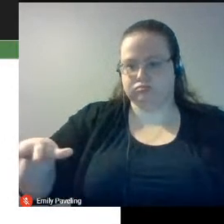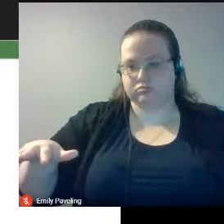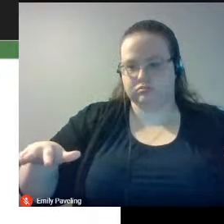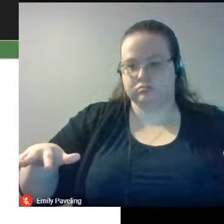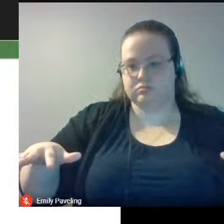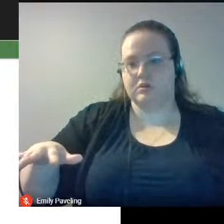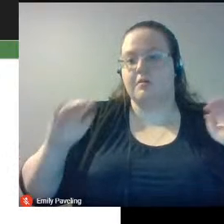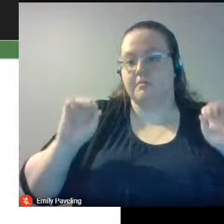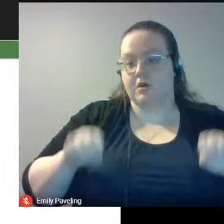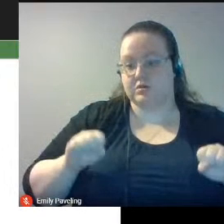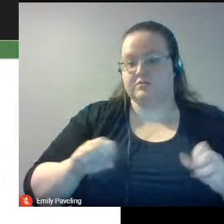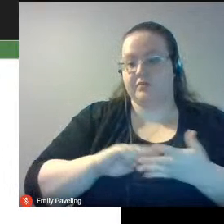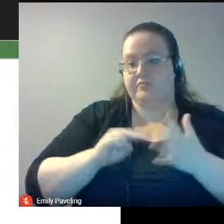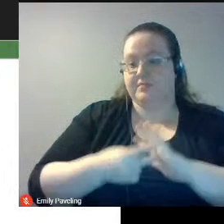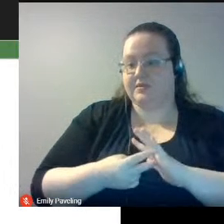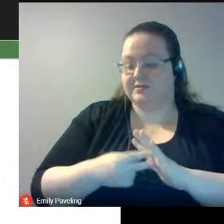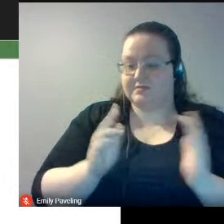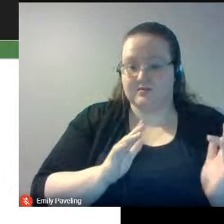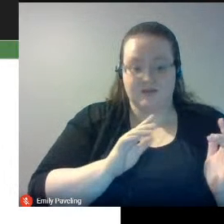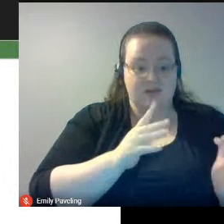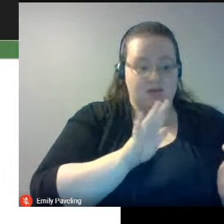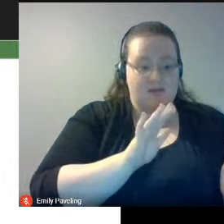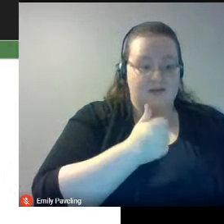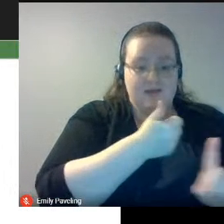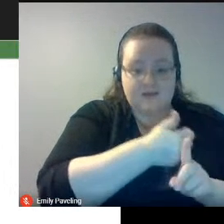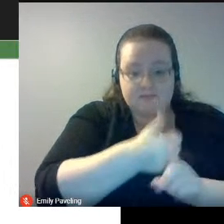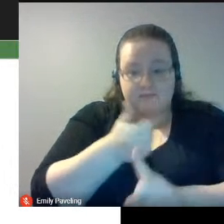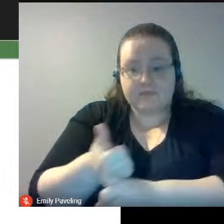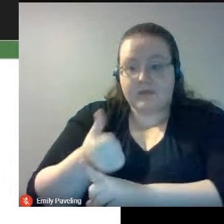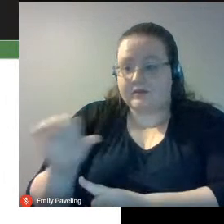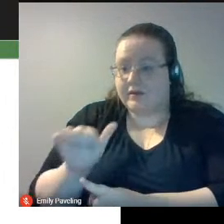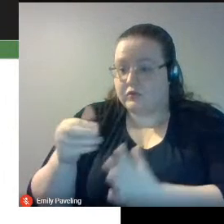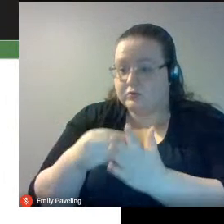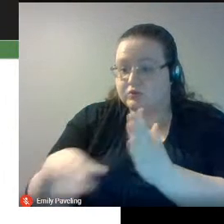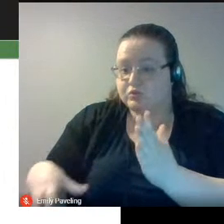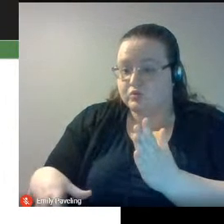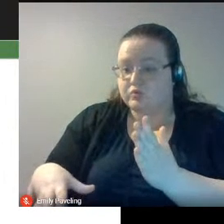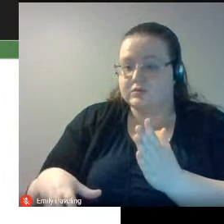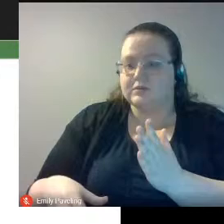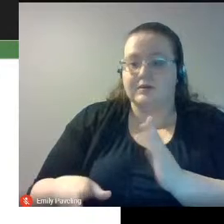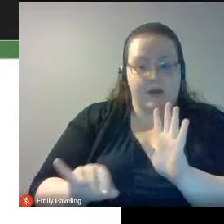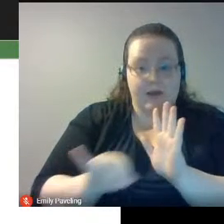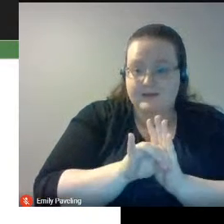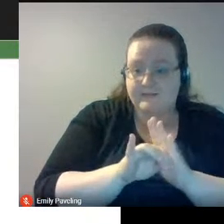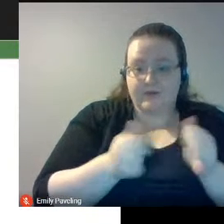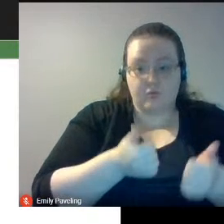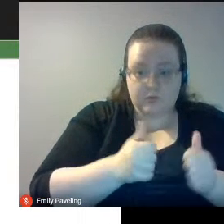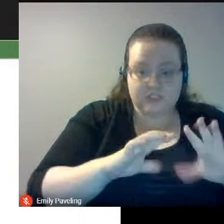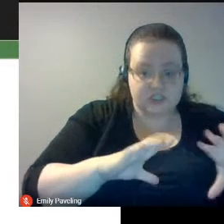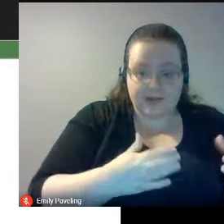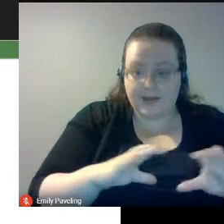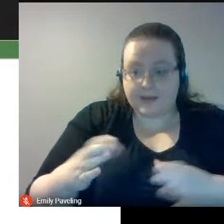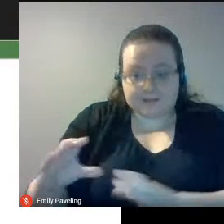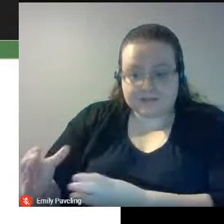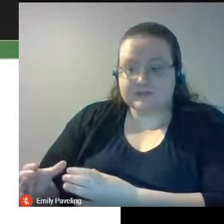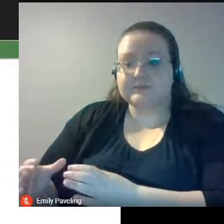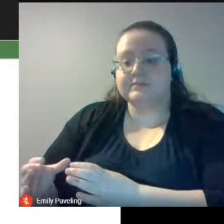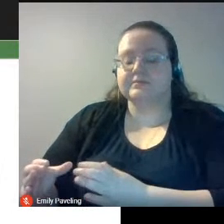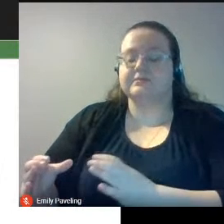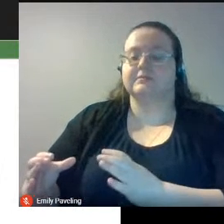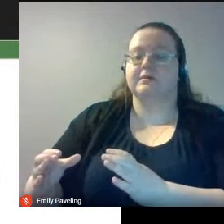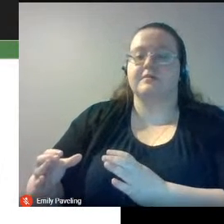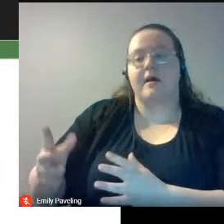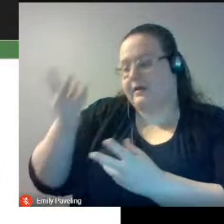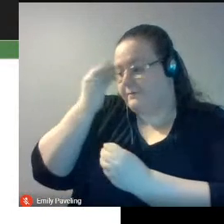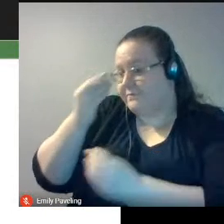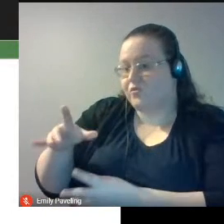school are impacted, define the outbreak area, and identify any others who will need to be contacted, isolated,